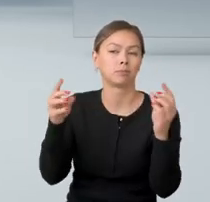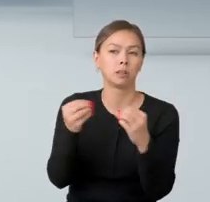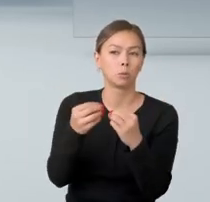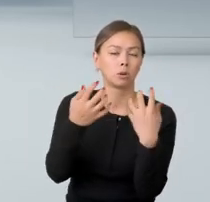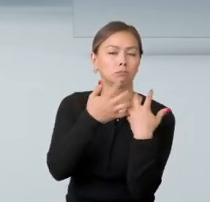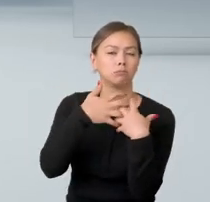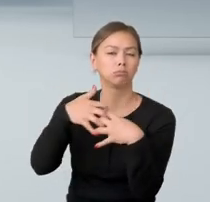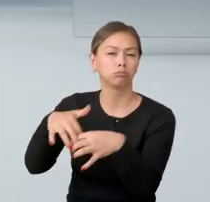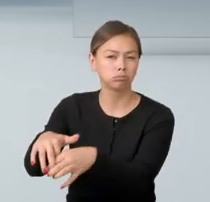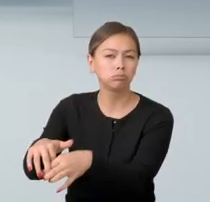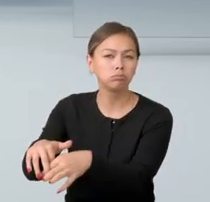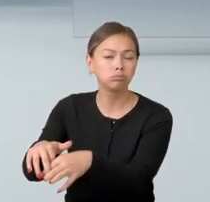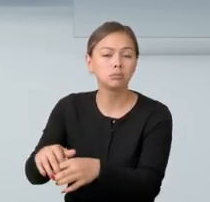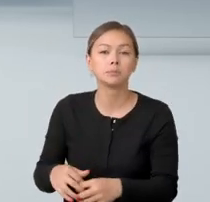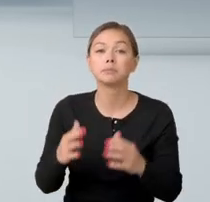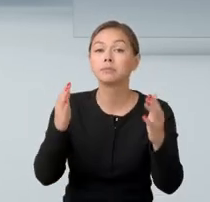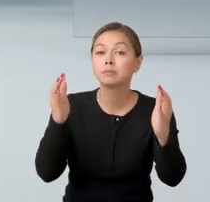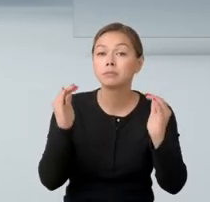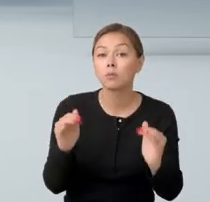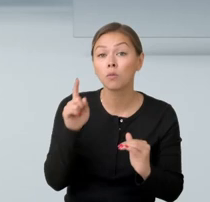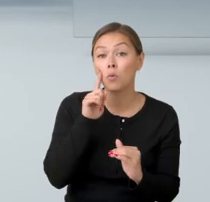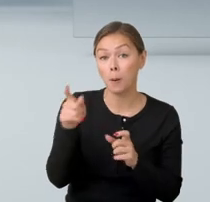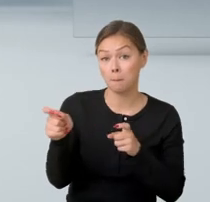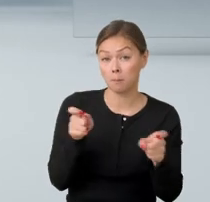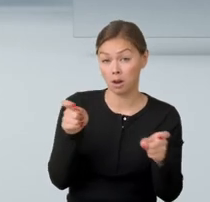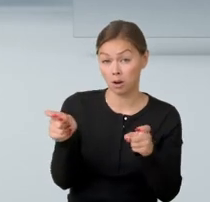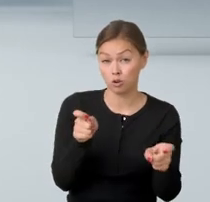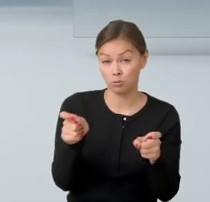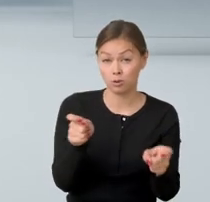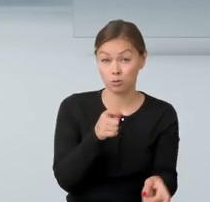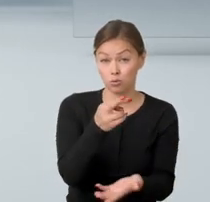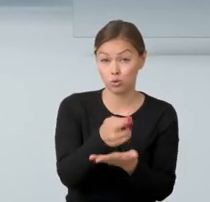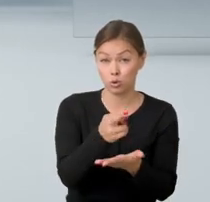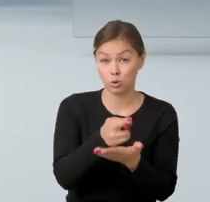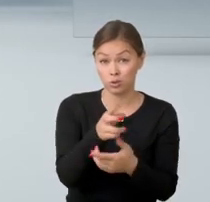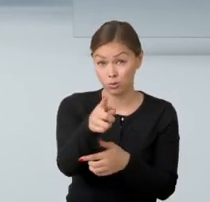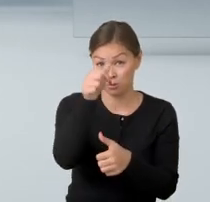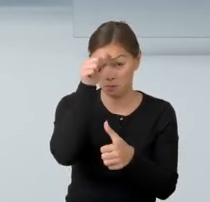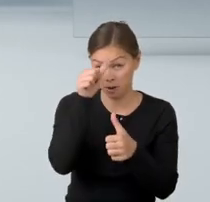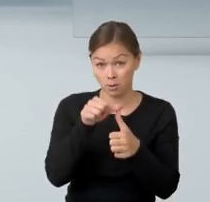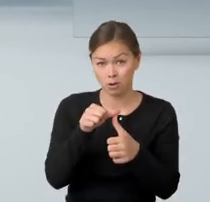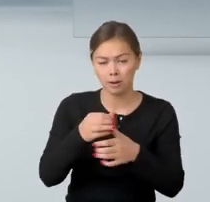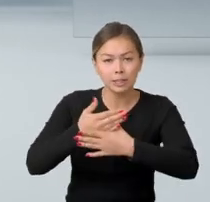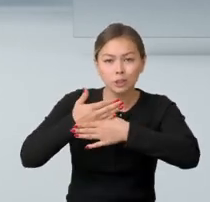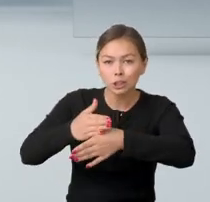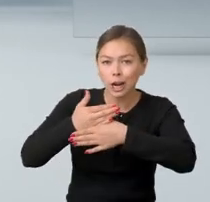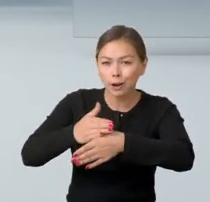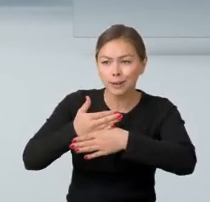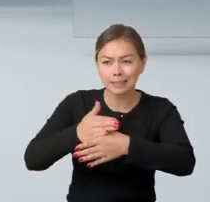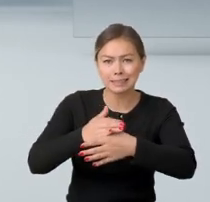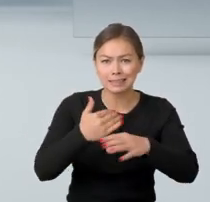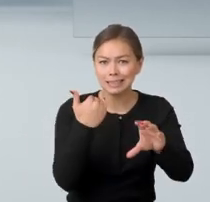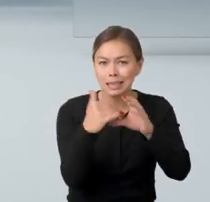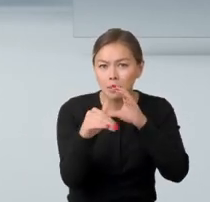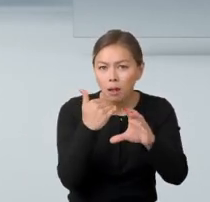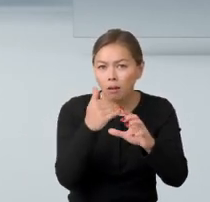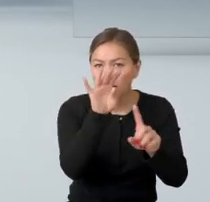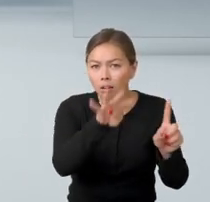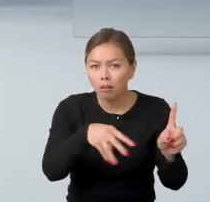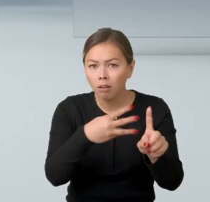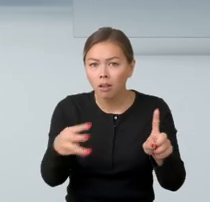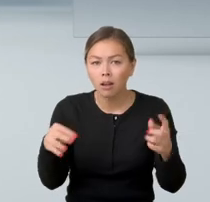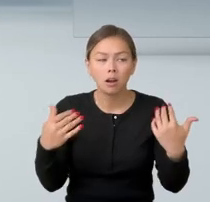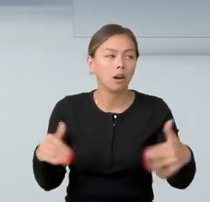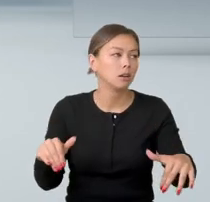very objective and um effective way in terms of management tools if you remember they were sharing email